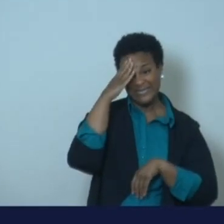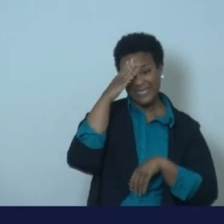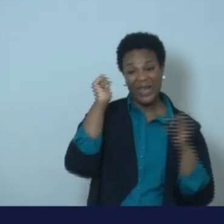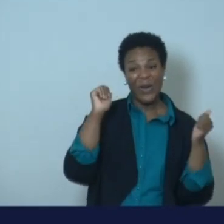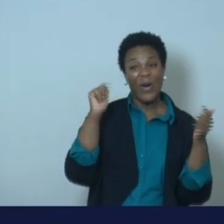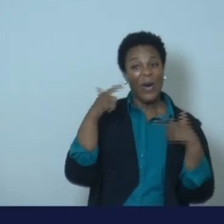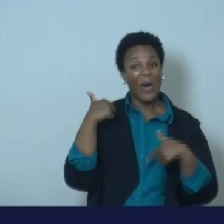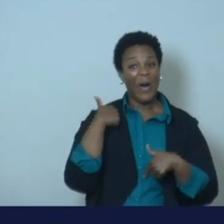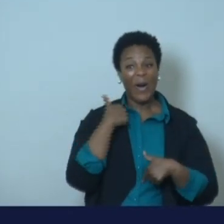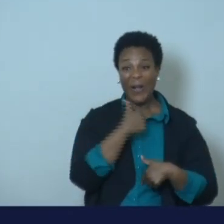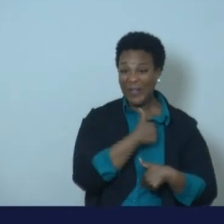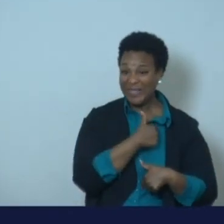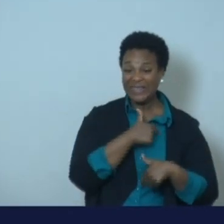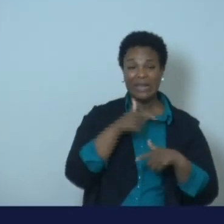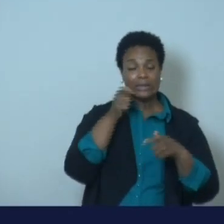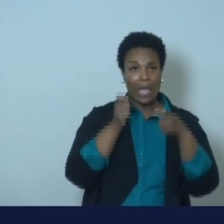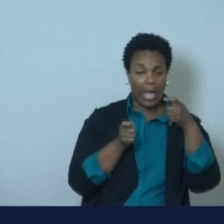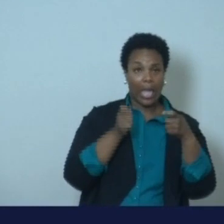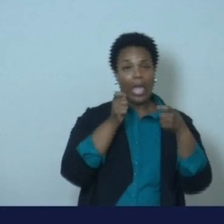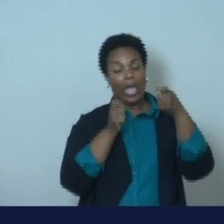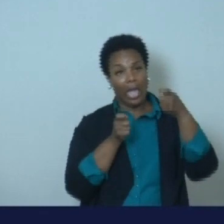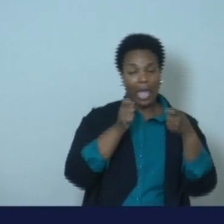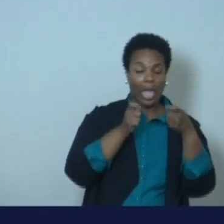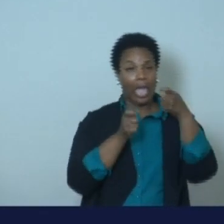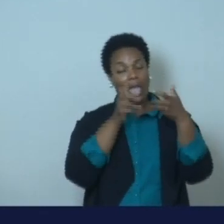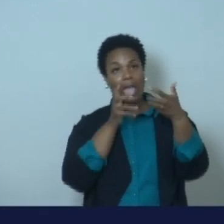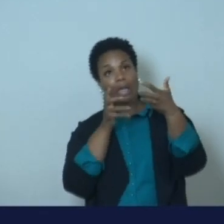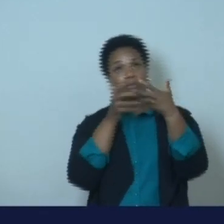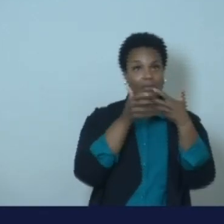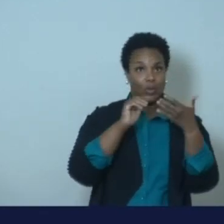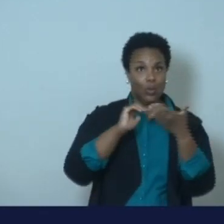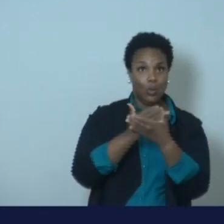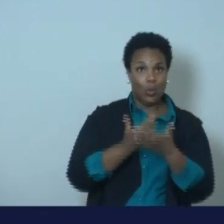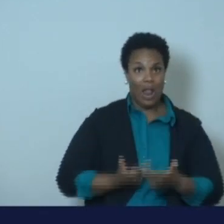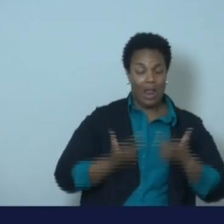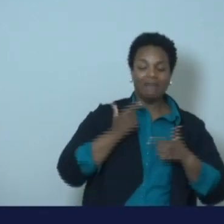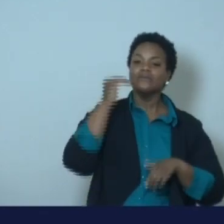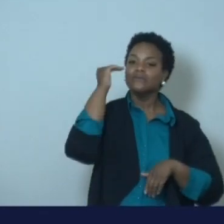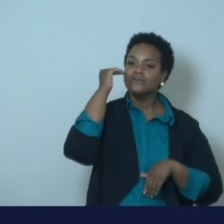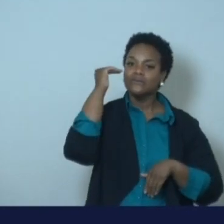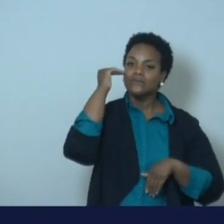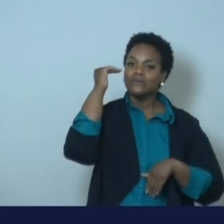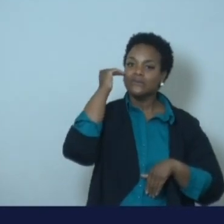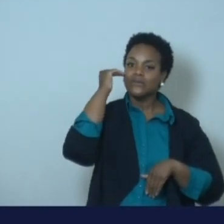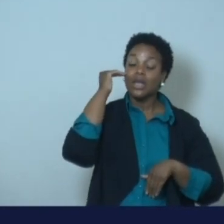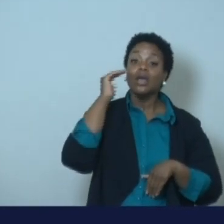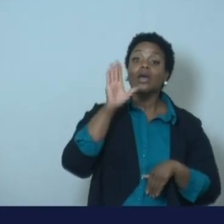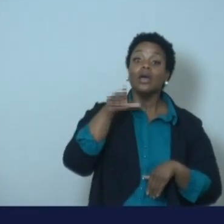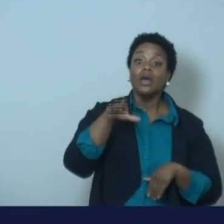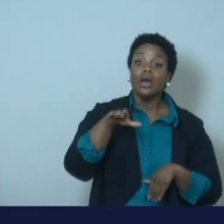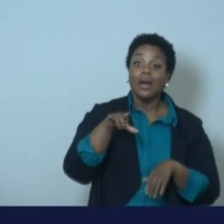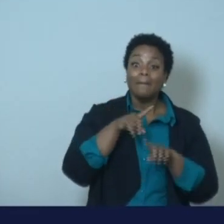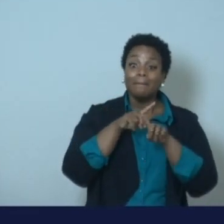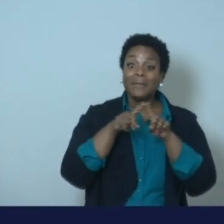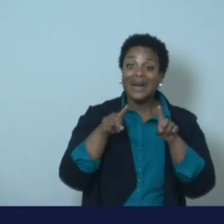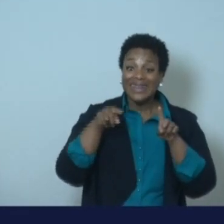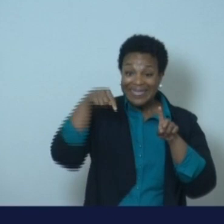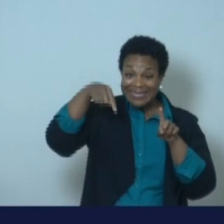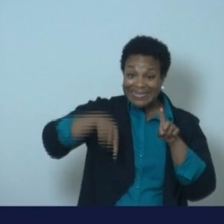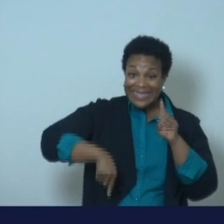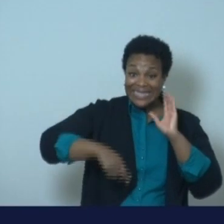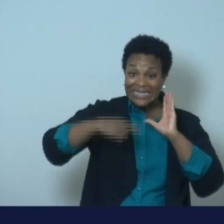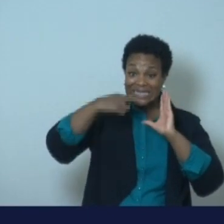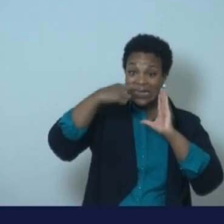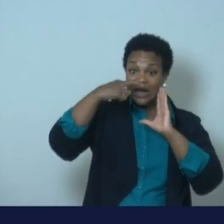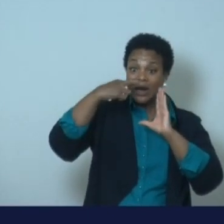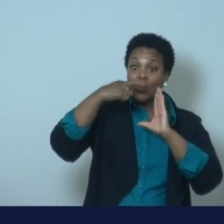Mexicans are adjusting to that too. These decisions are not invitations to